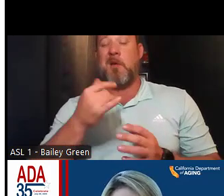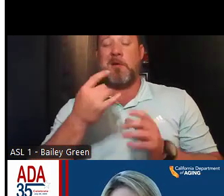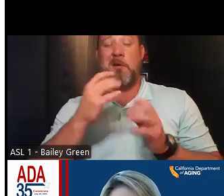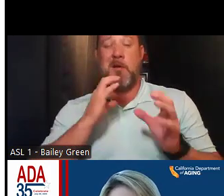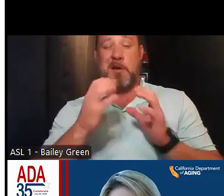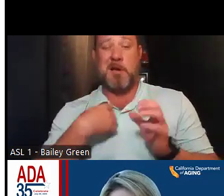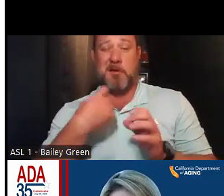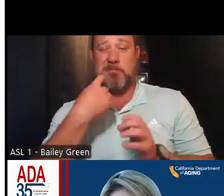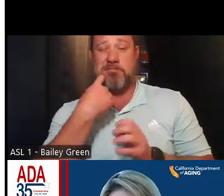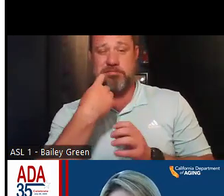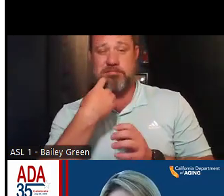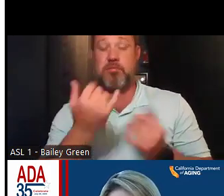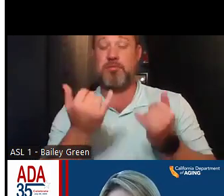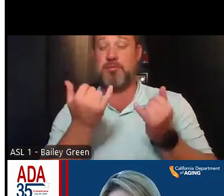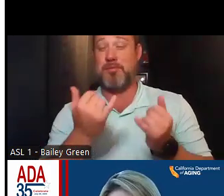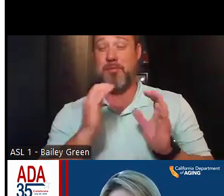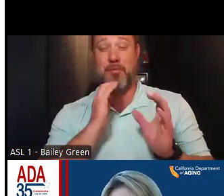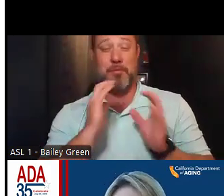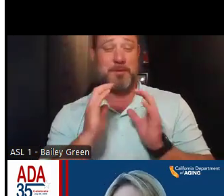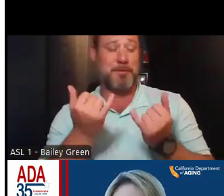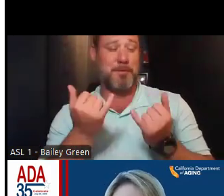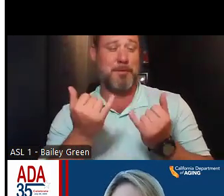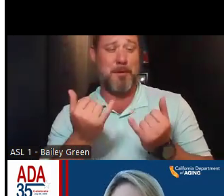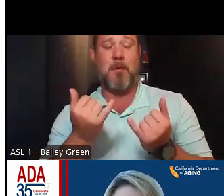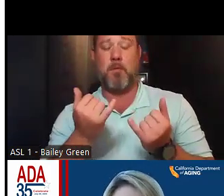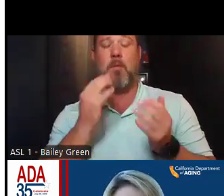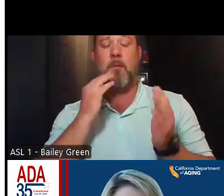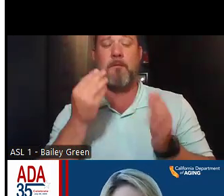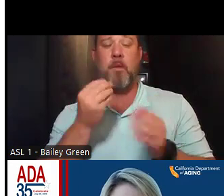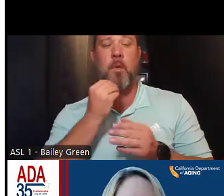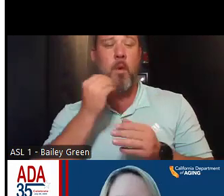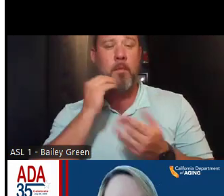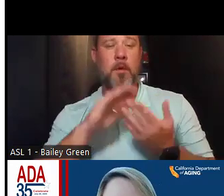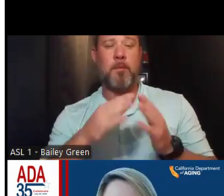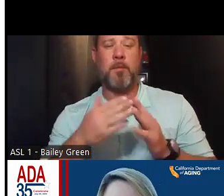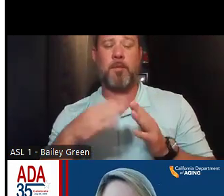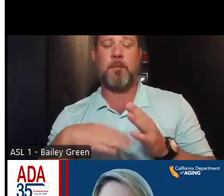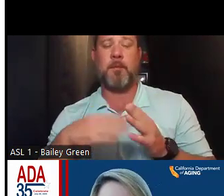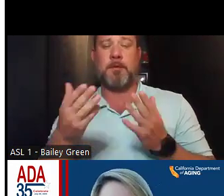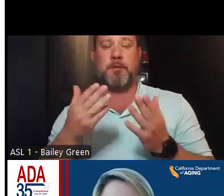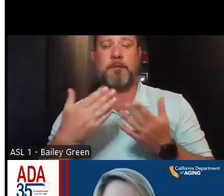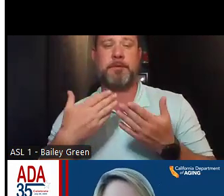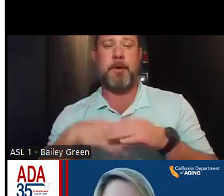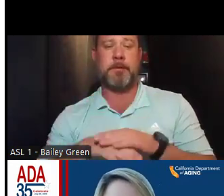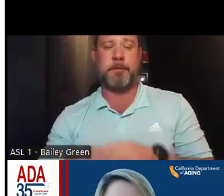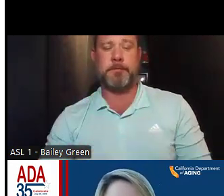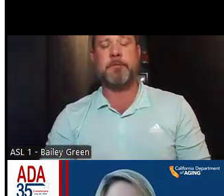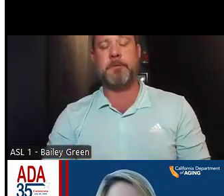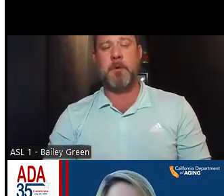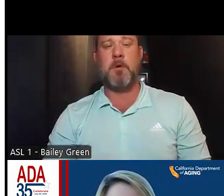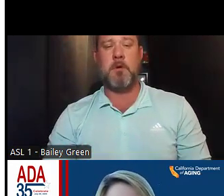today. And today's conversation right now is going to focus on home and community-based services access. Next slide, please.